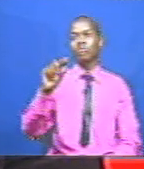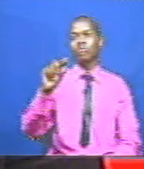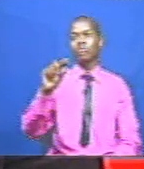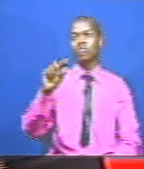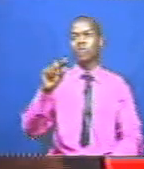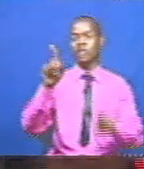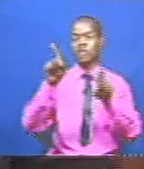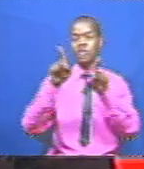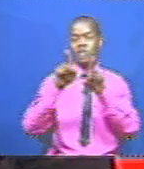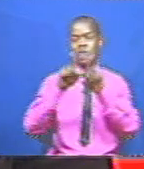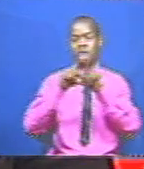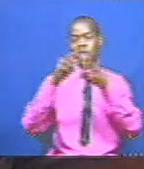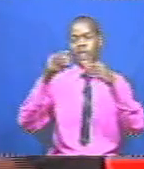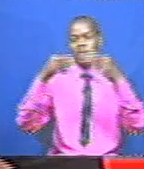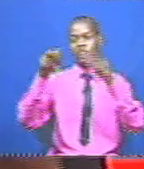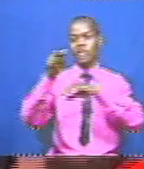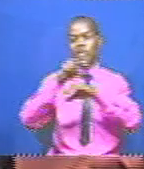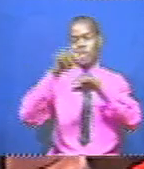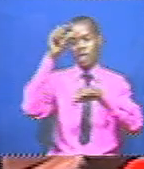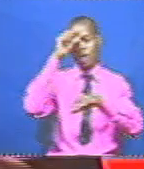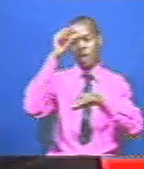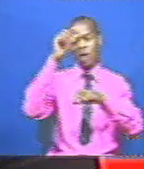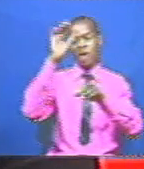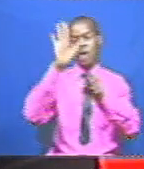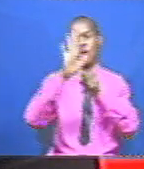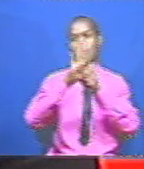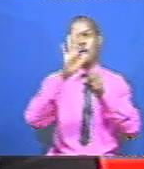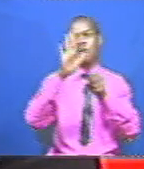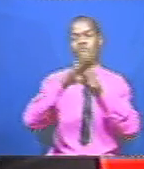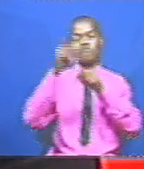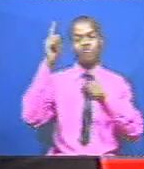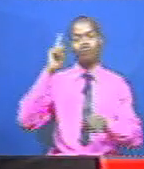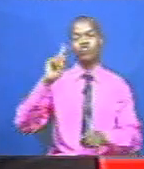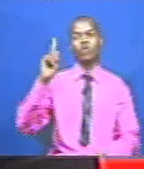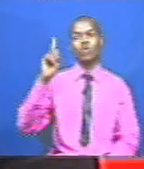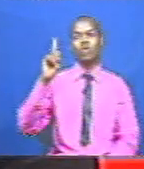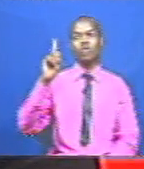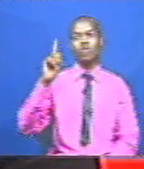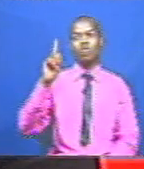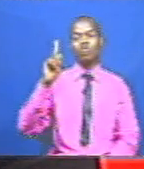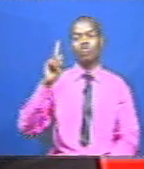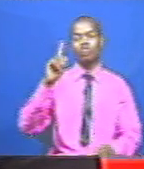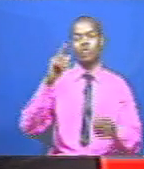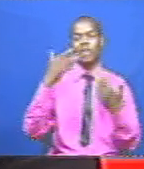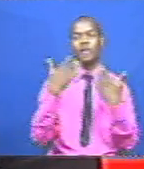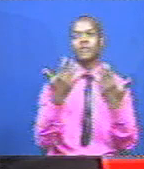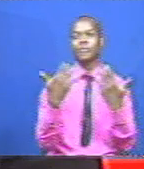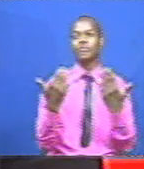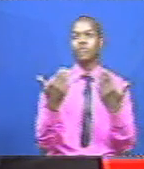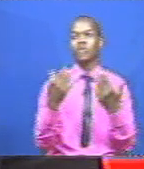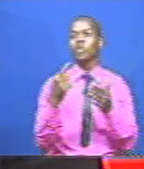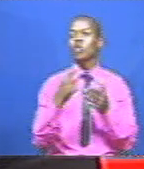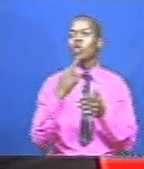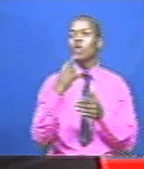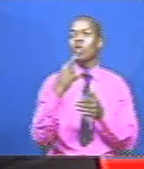the Mining Act gives the national government much of that mandate for minerals. So